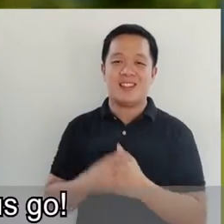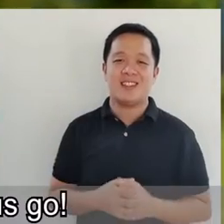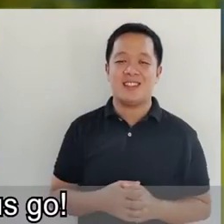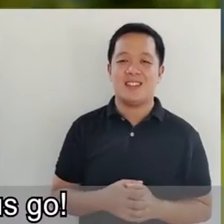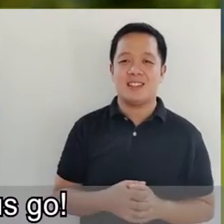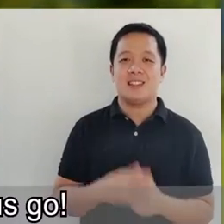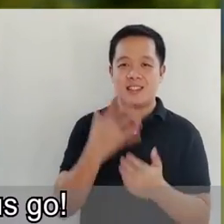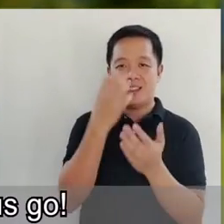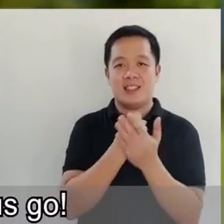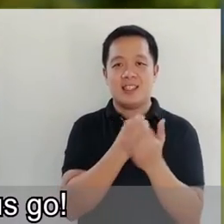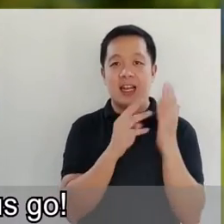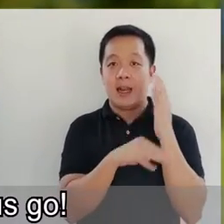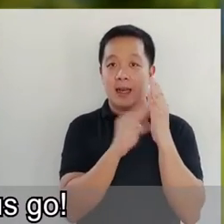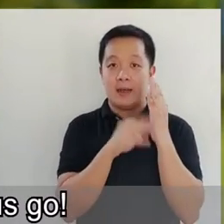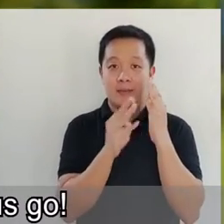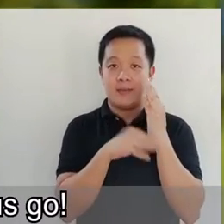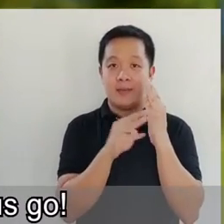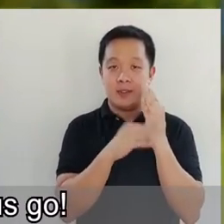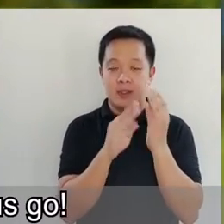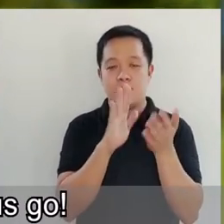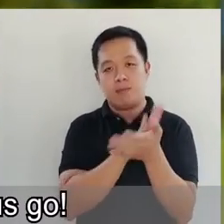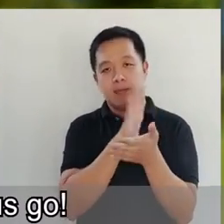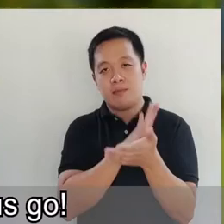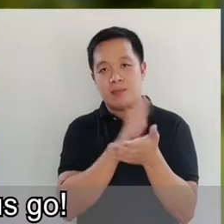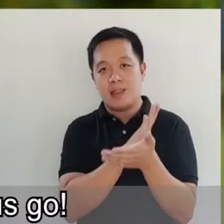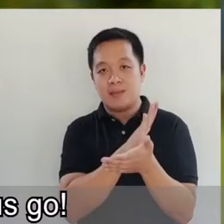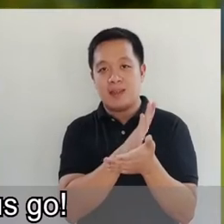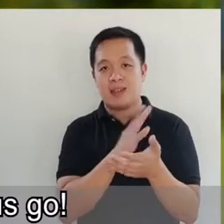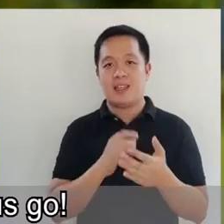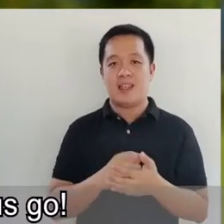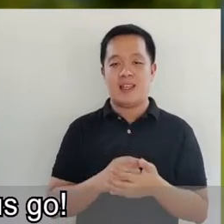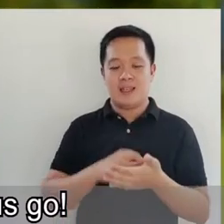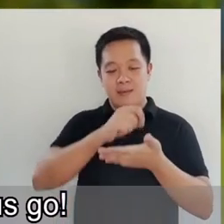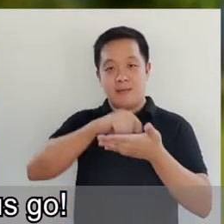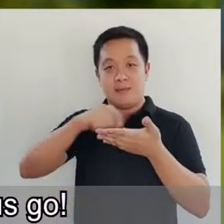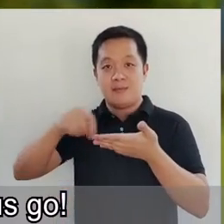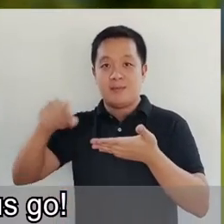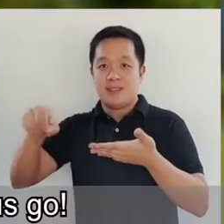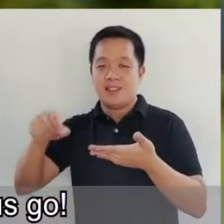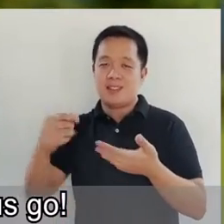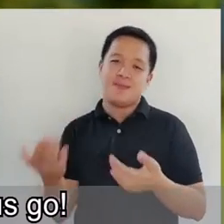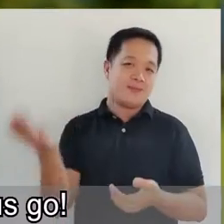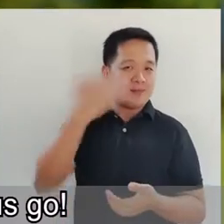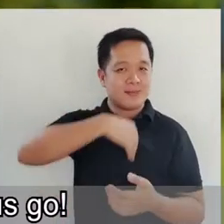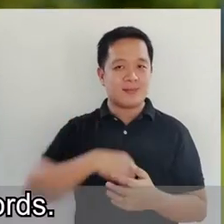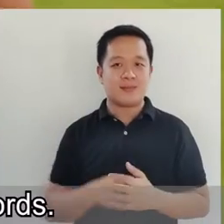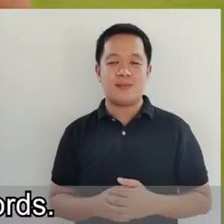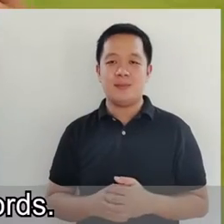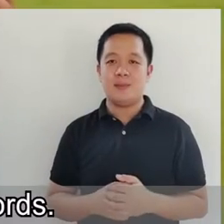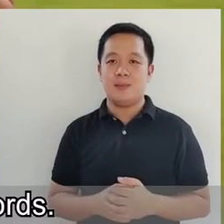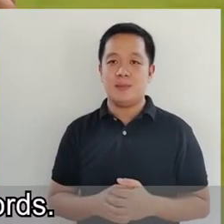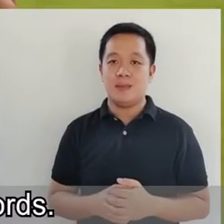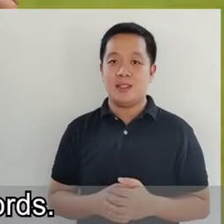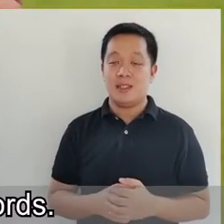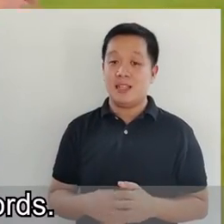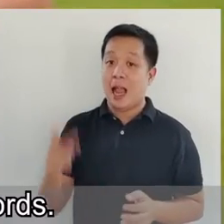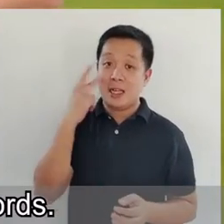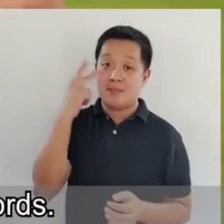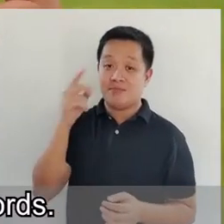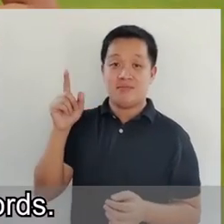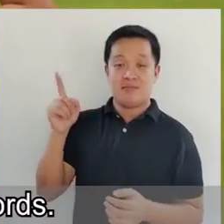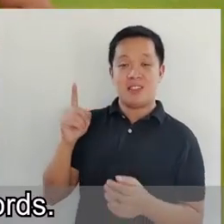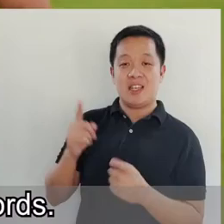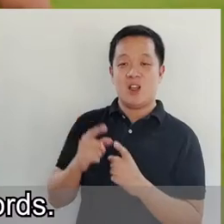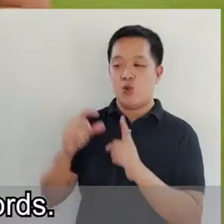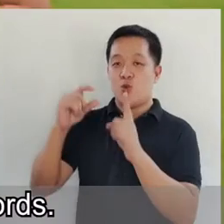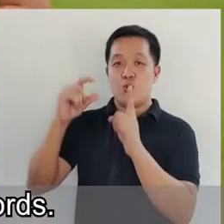for? Grab your English module, paper, and pencil, and let us go! Hey look! Our